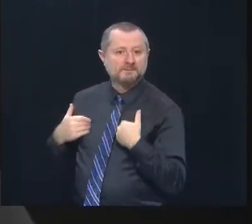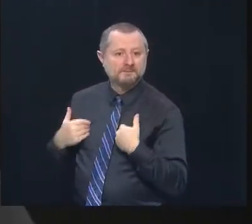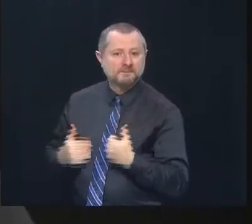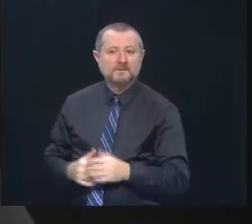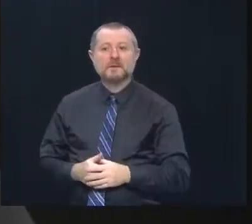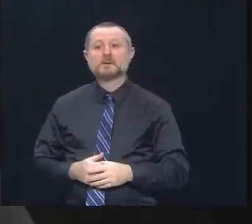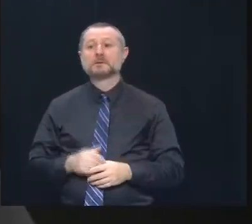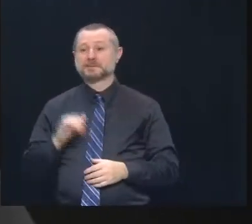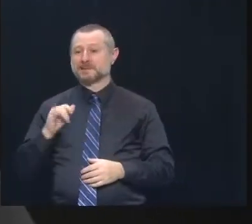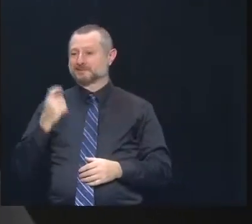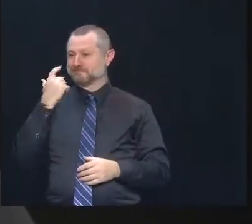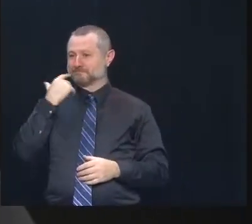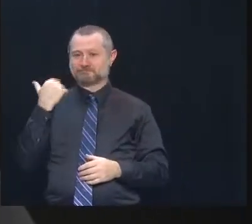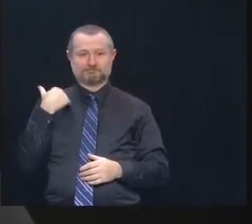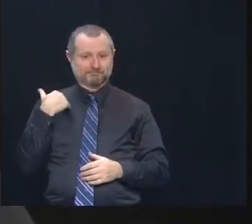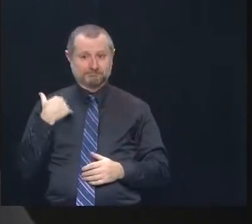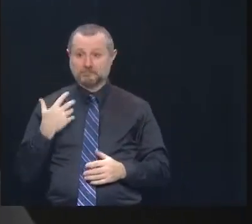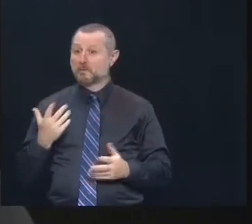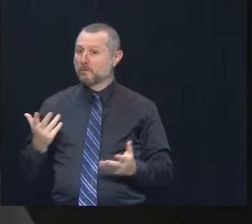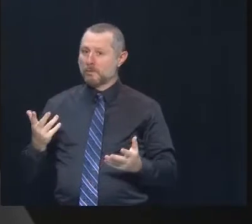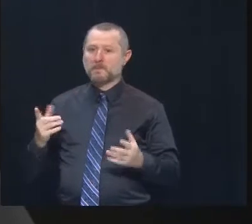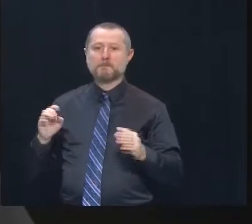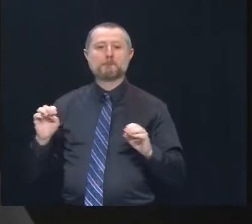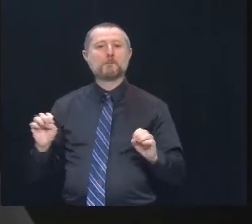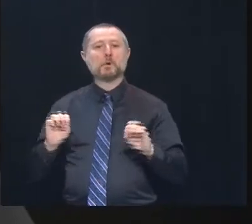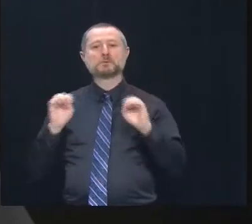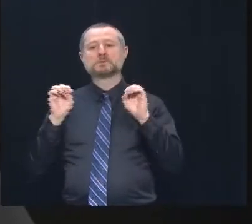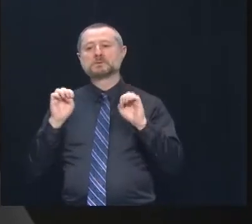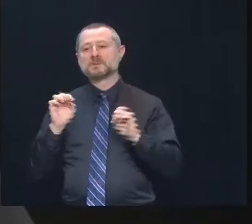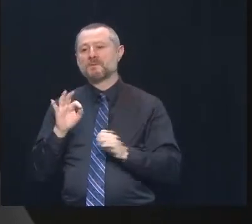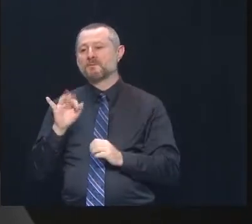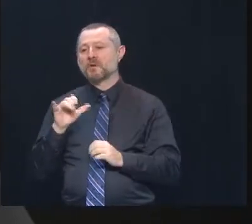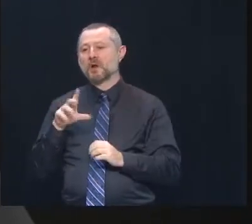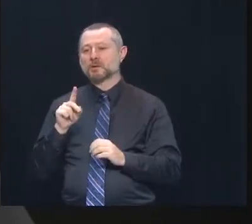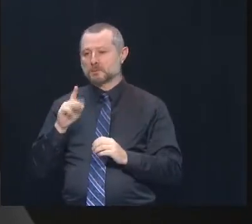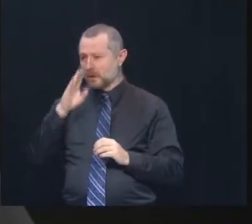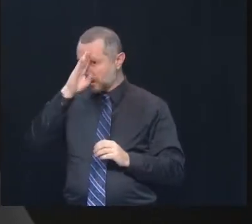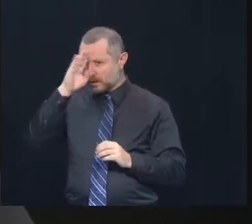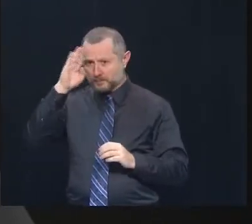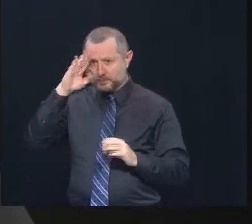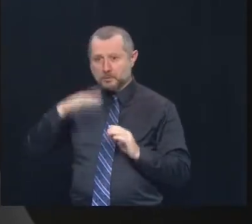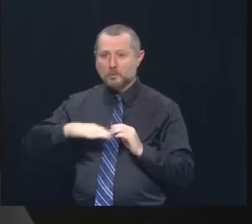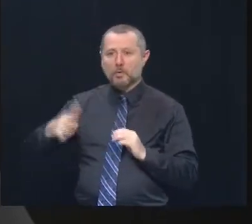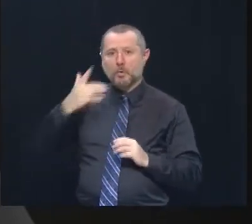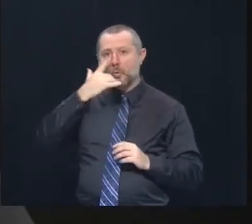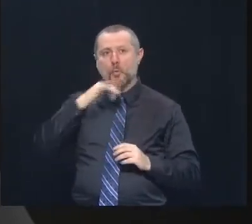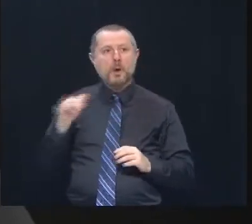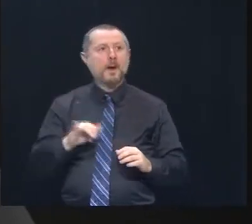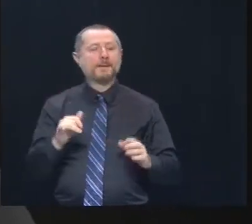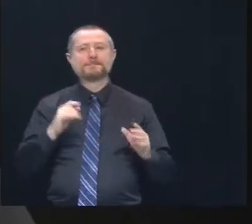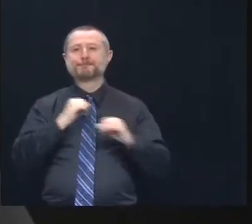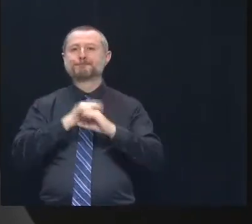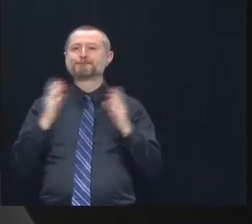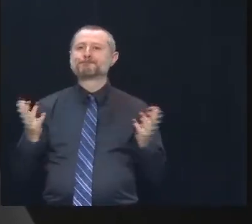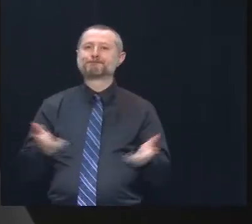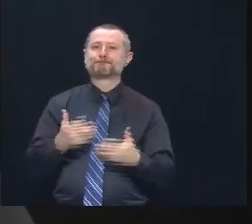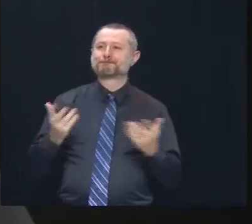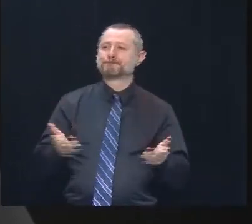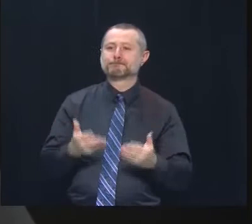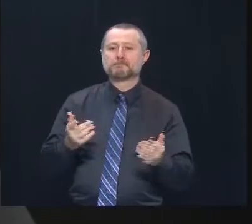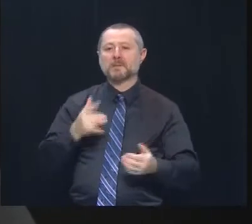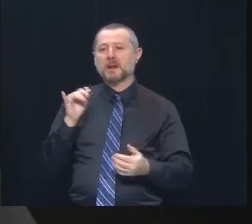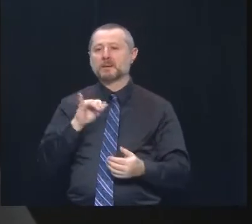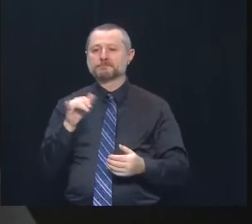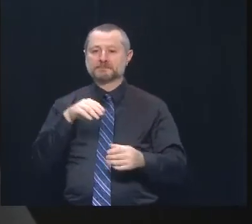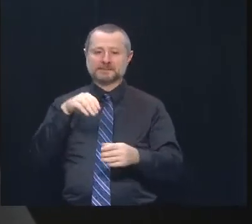right? When you had these emergency field hospitals that looked like something that you would see in